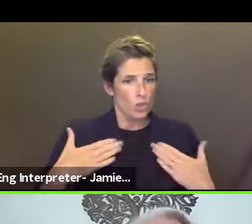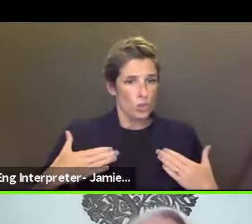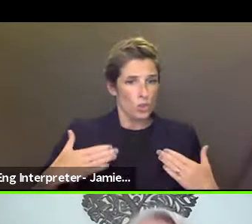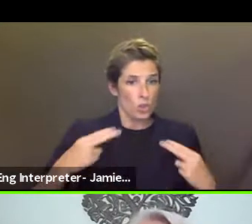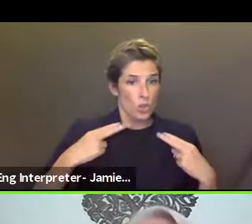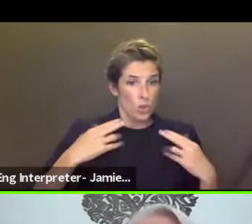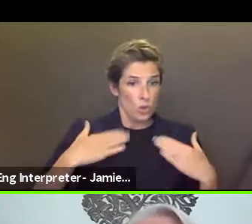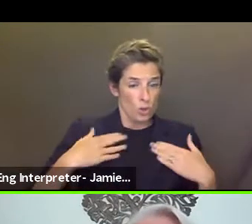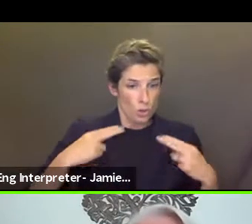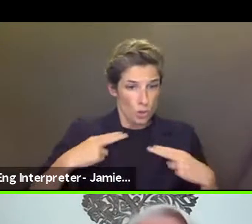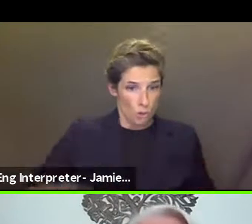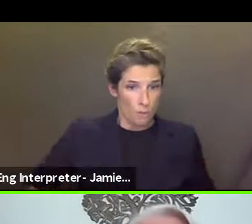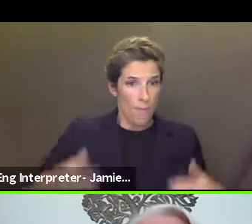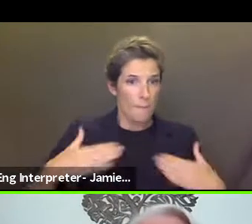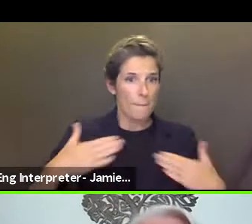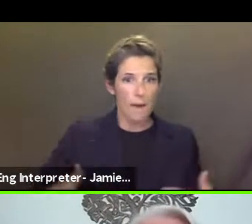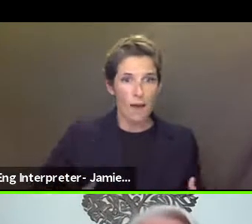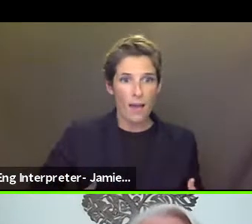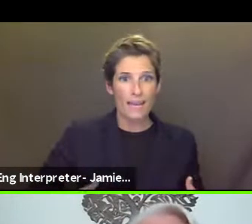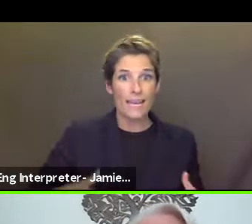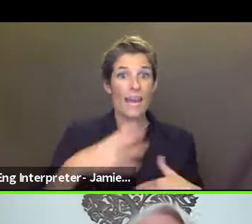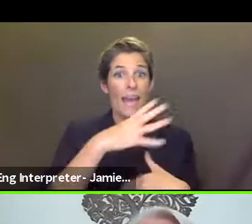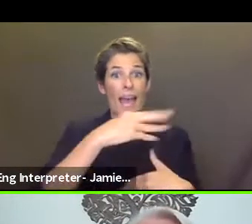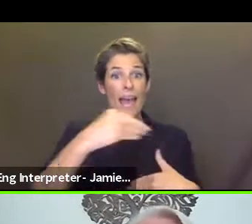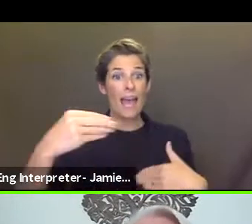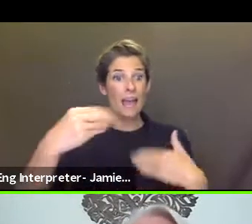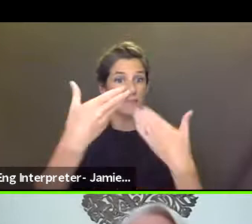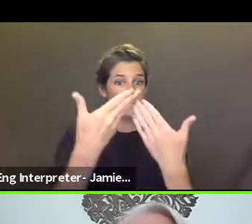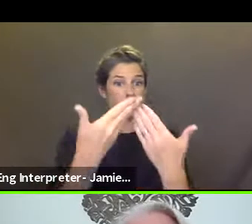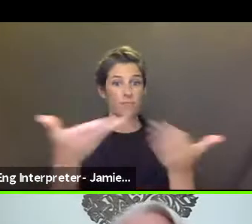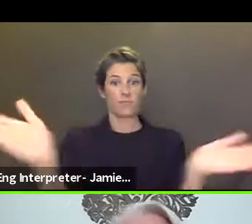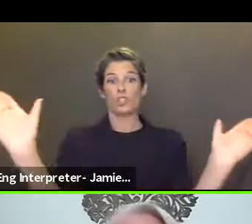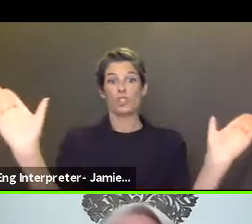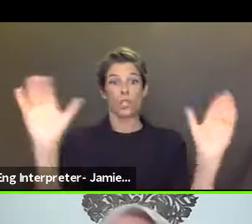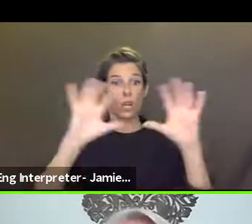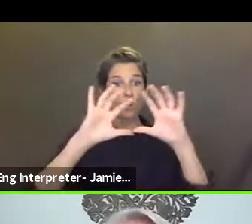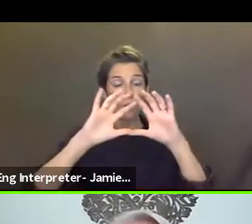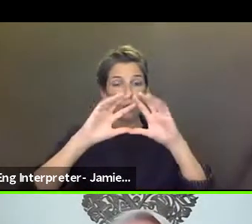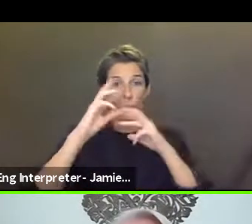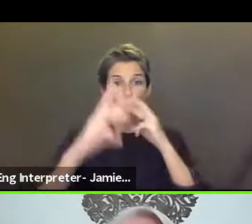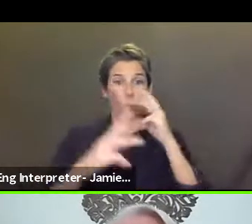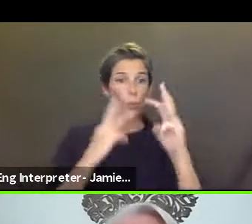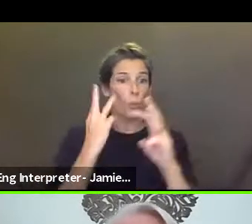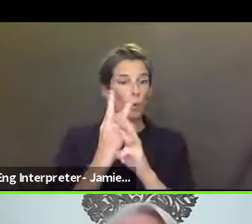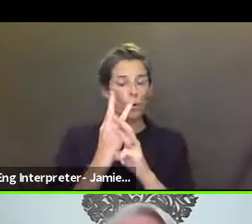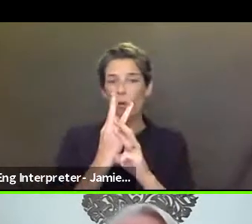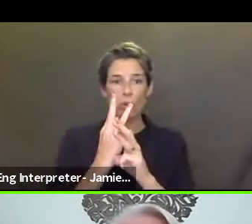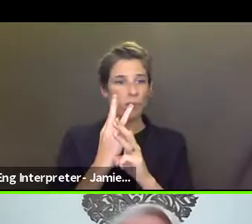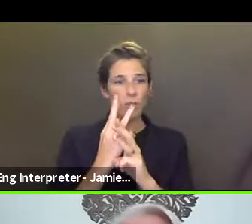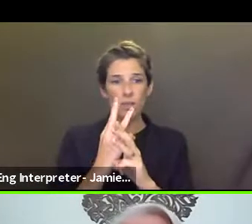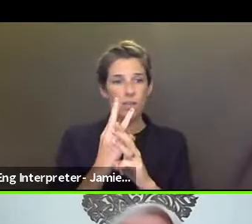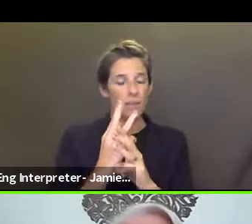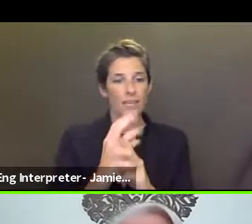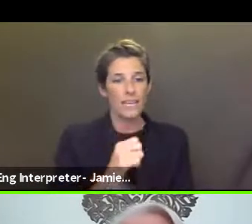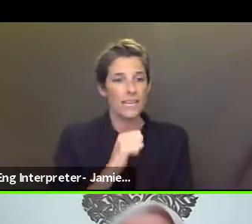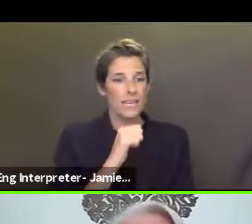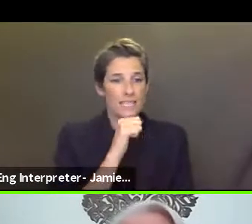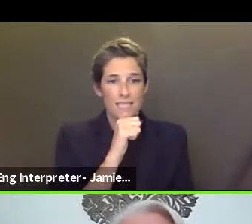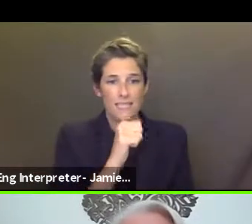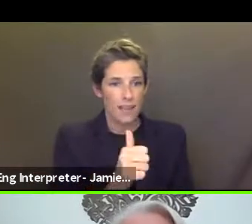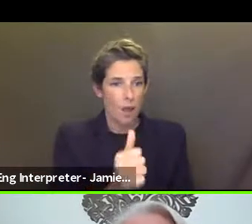and the larger non-human world bring forward to us and to think about them. So I would not want my language and thoughts